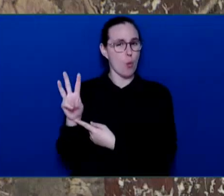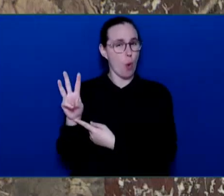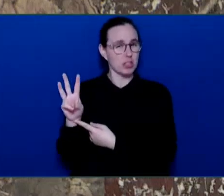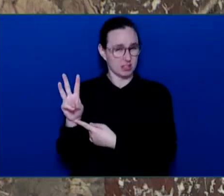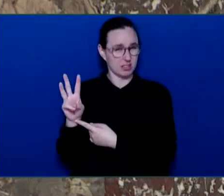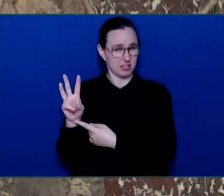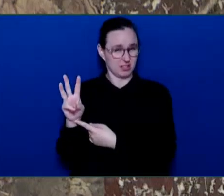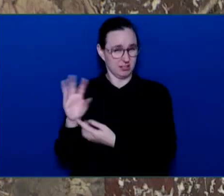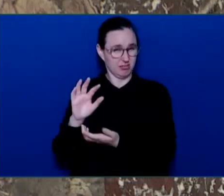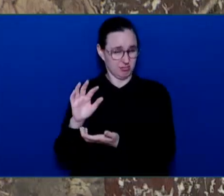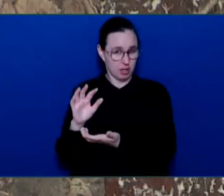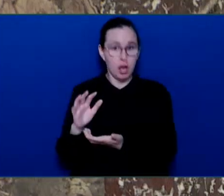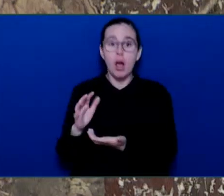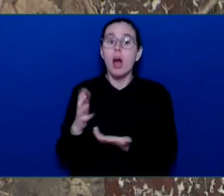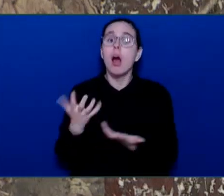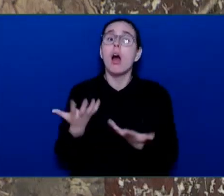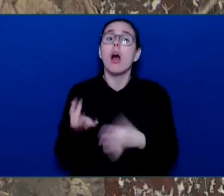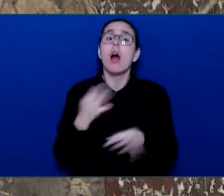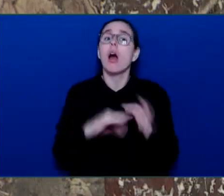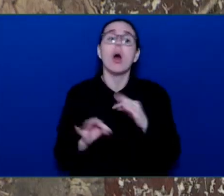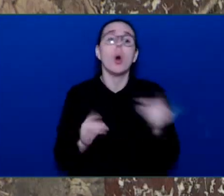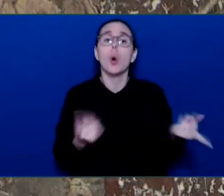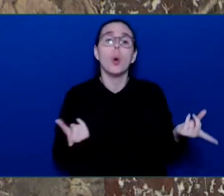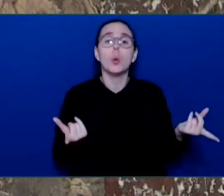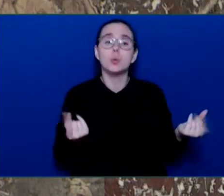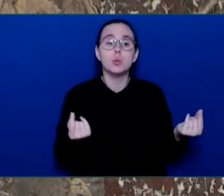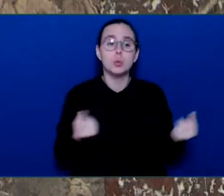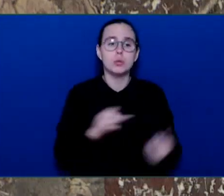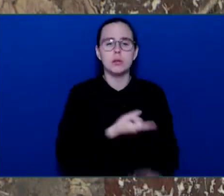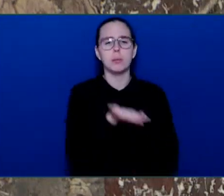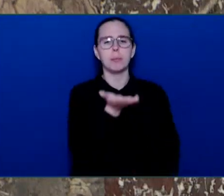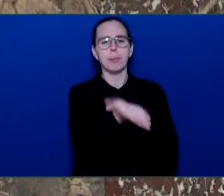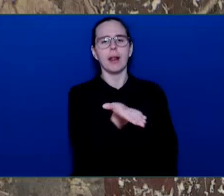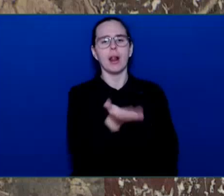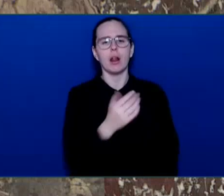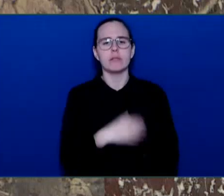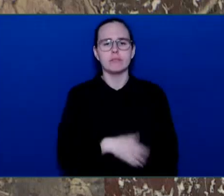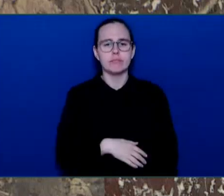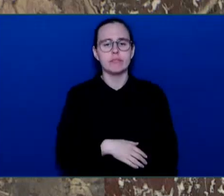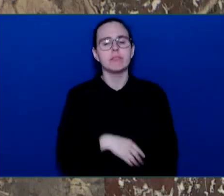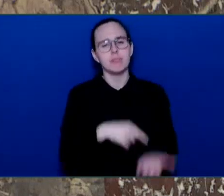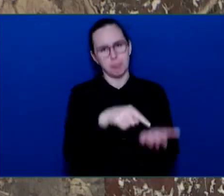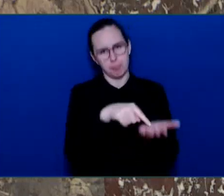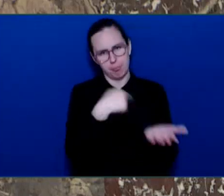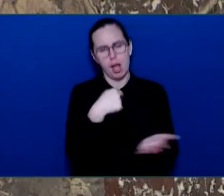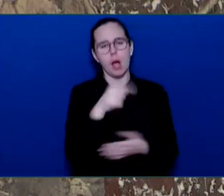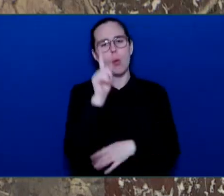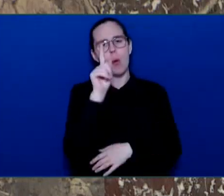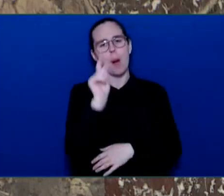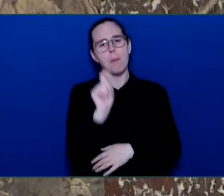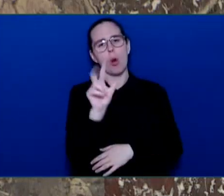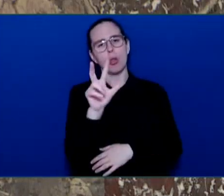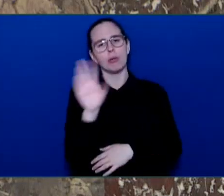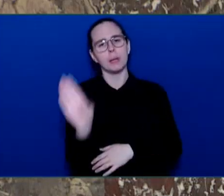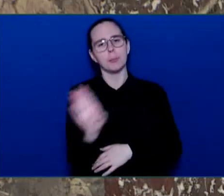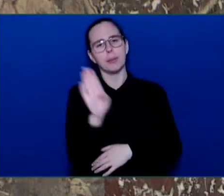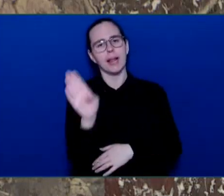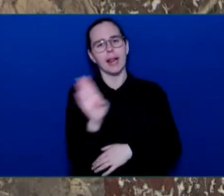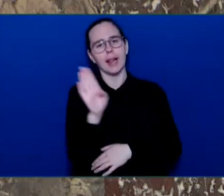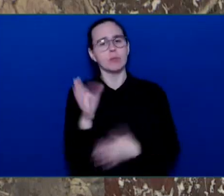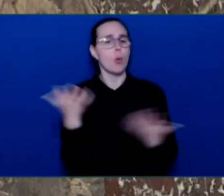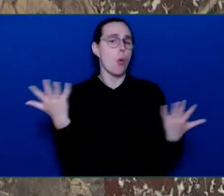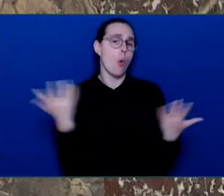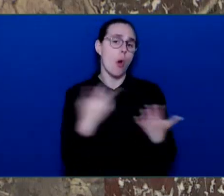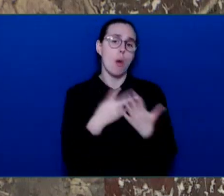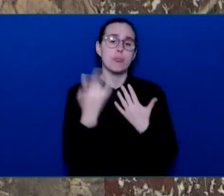Hydro tariff and told them that unless they paid $1.3 billion, the project couldn't go ahead. Well, guess what happened? The proponent walked,